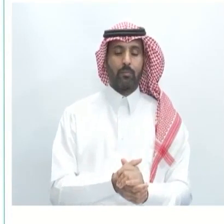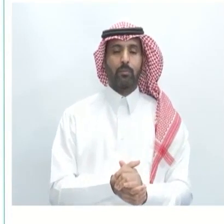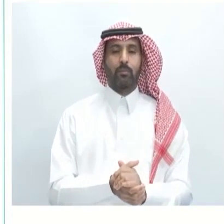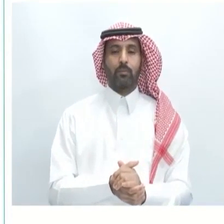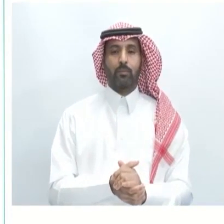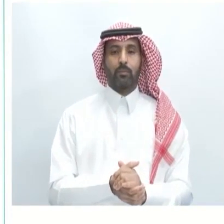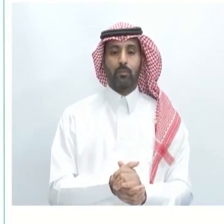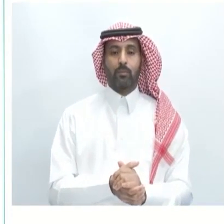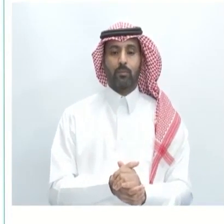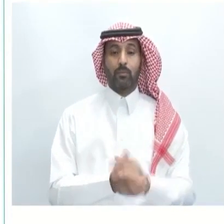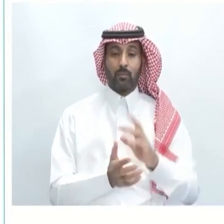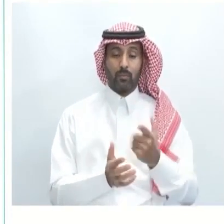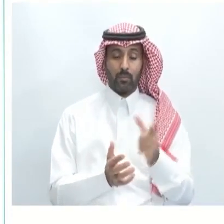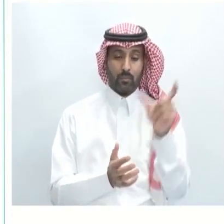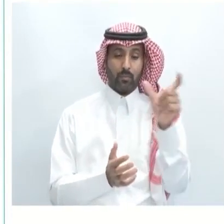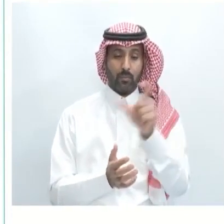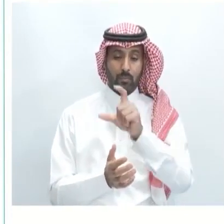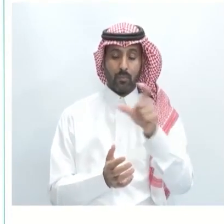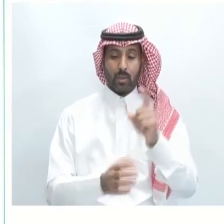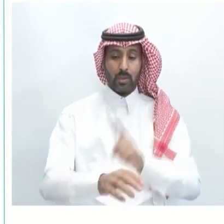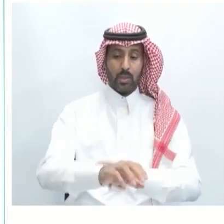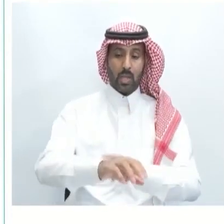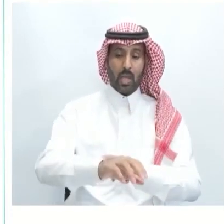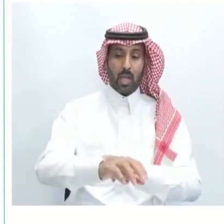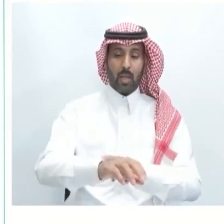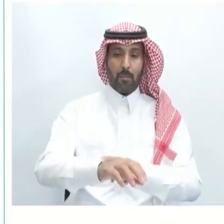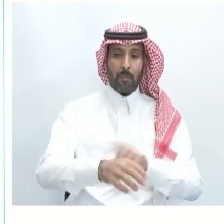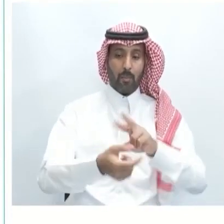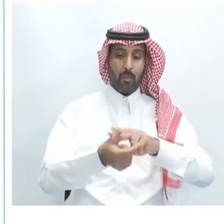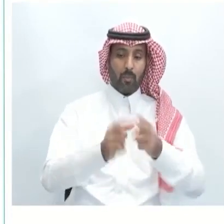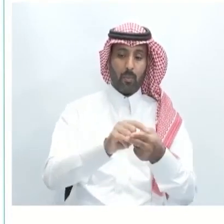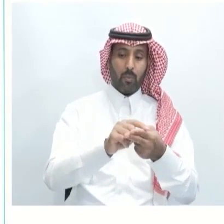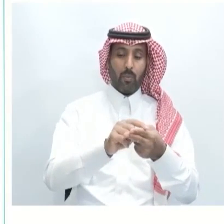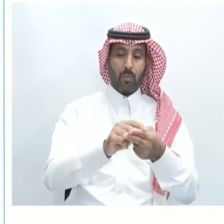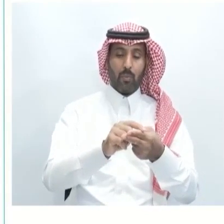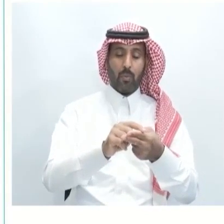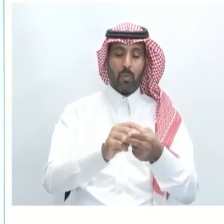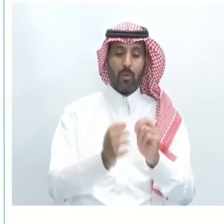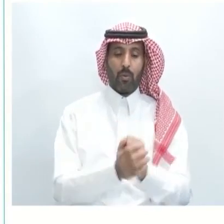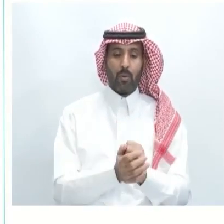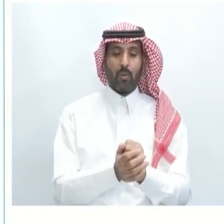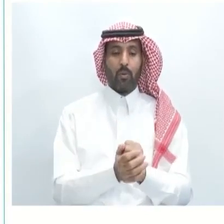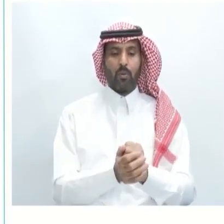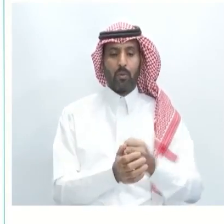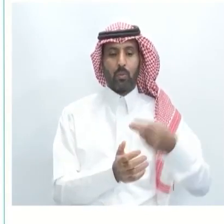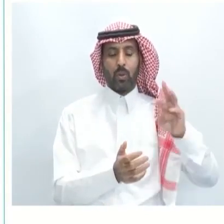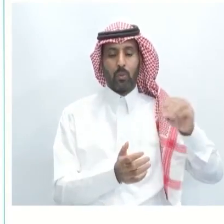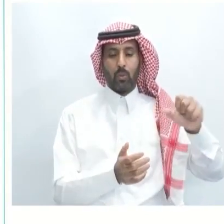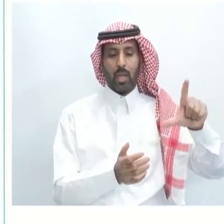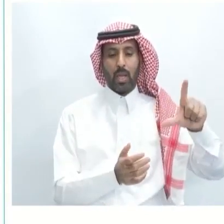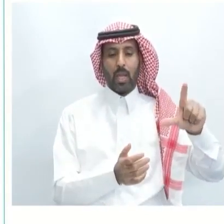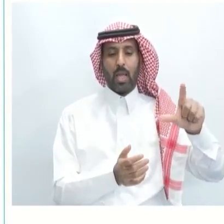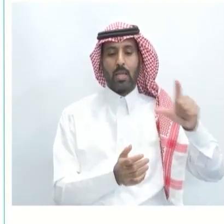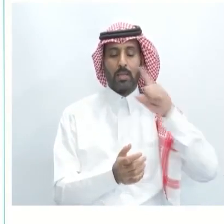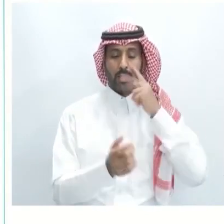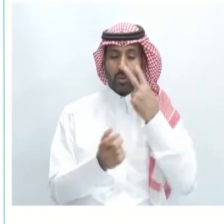There may be other possible answers, of course. Time transition words. We yell surprise and turn on